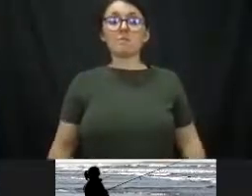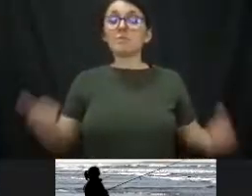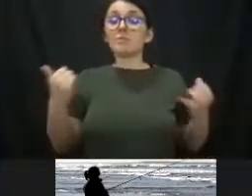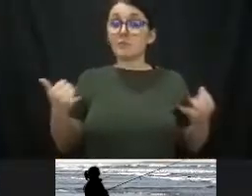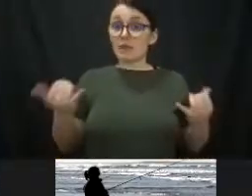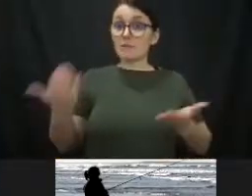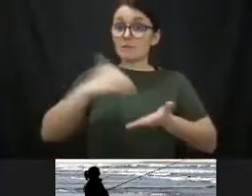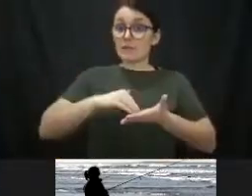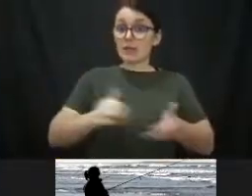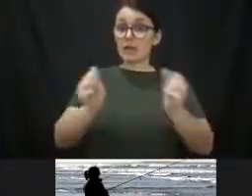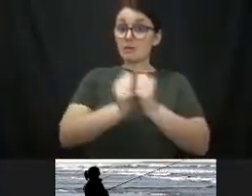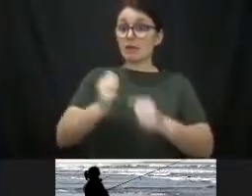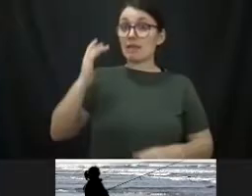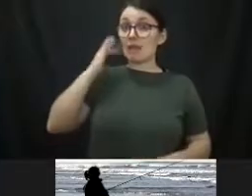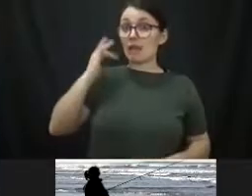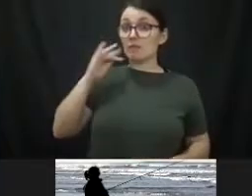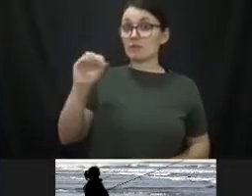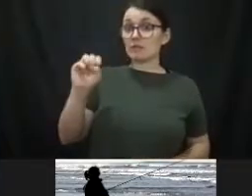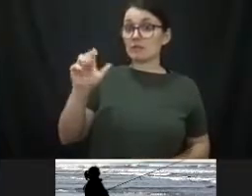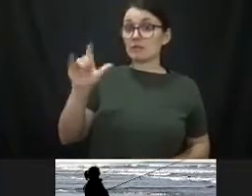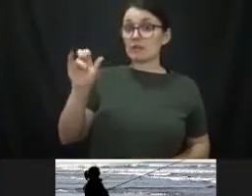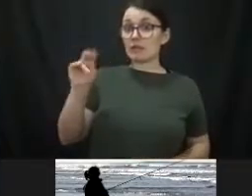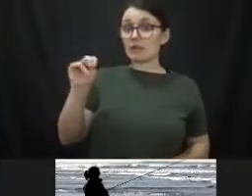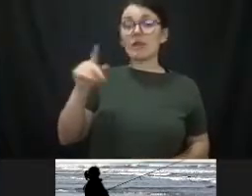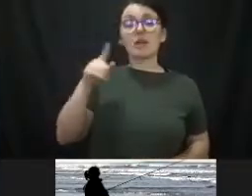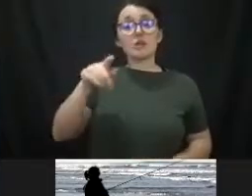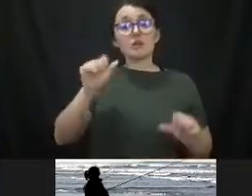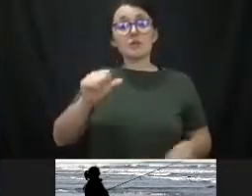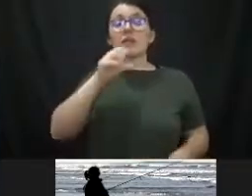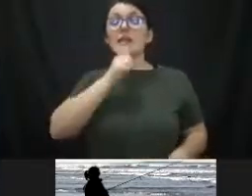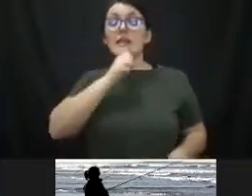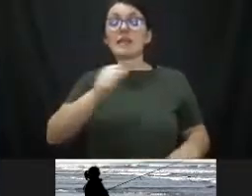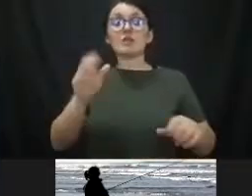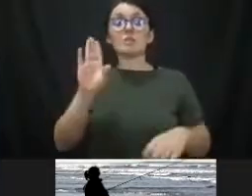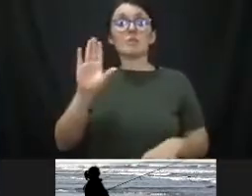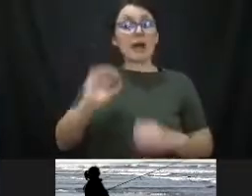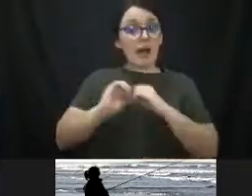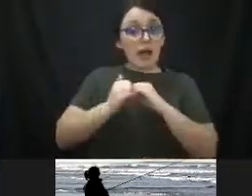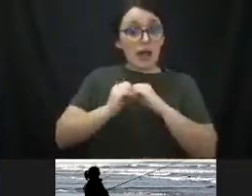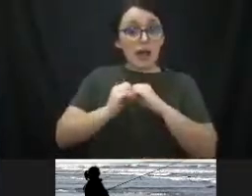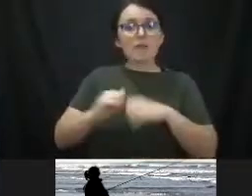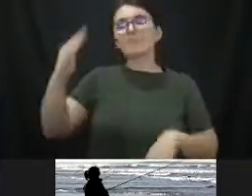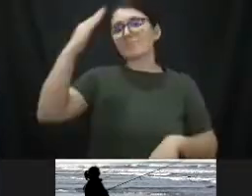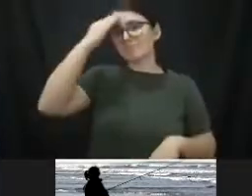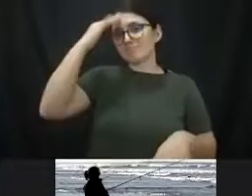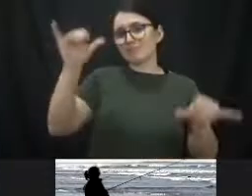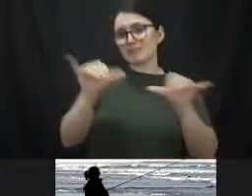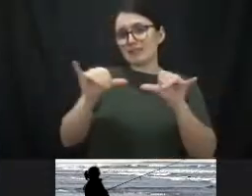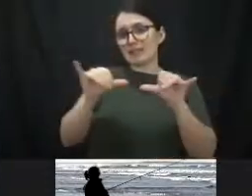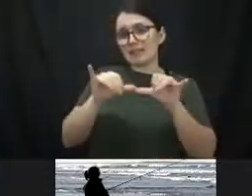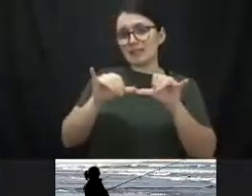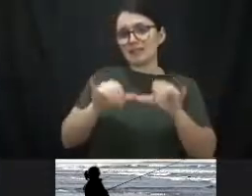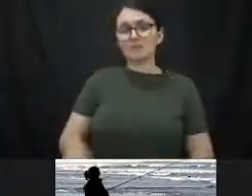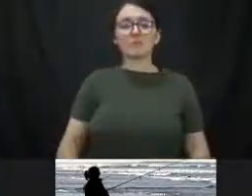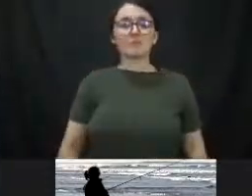sea lions, you can age them by the size of their forehead. 5 and younger California sea